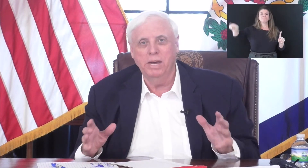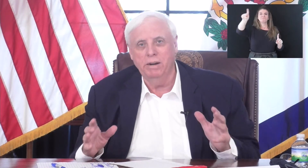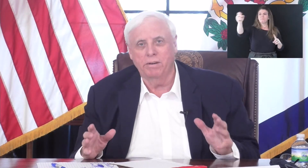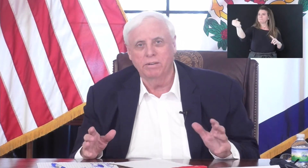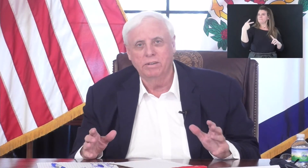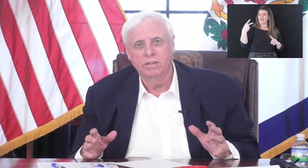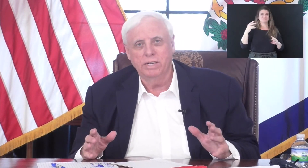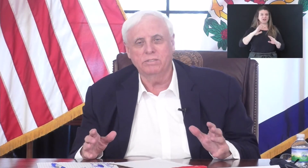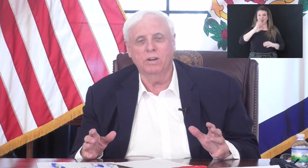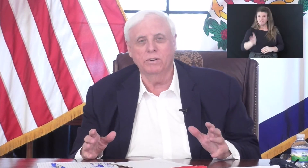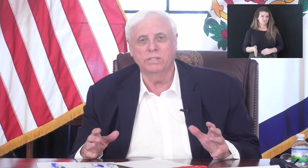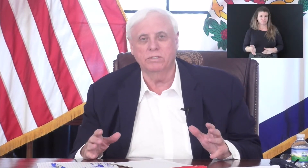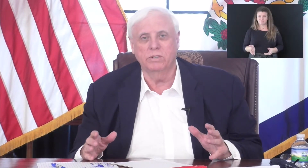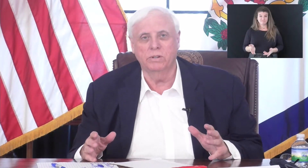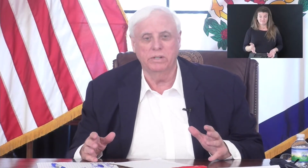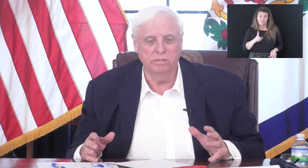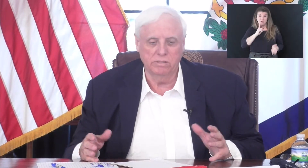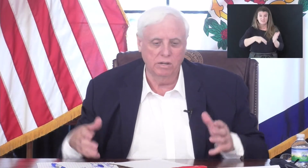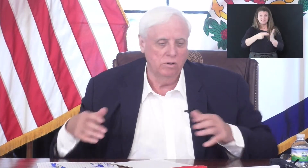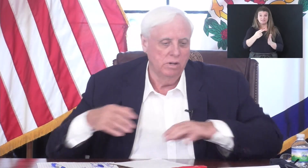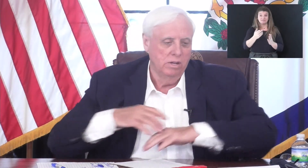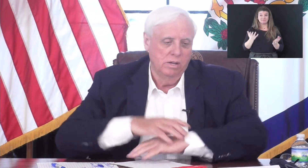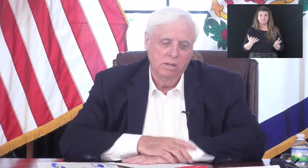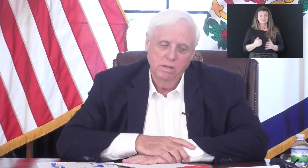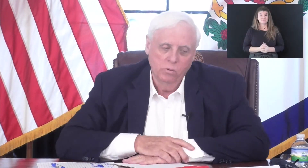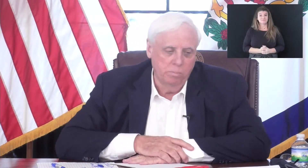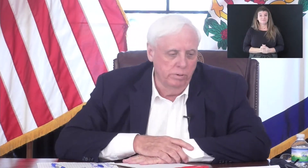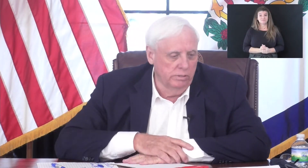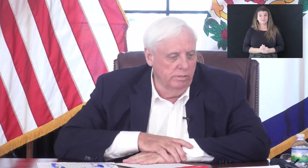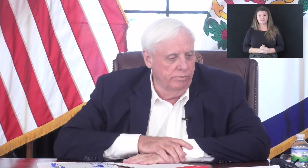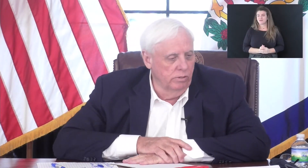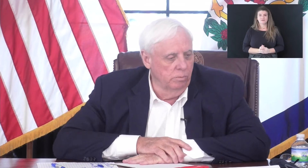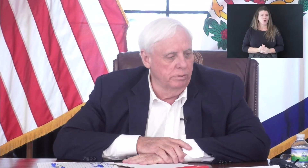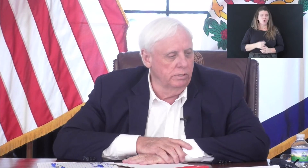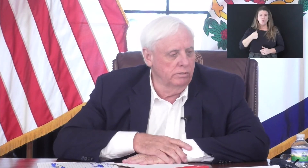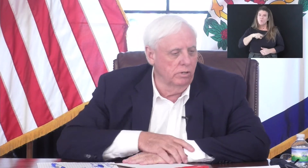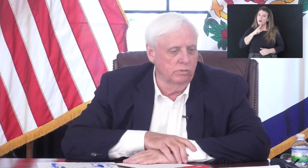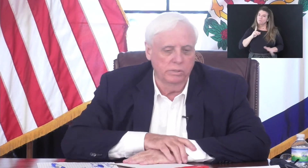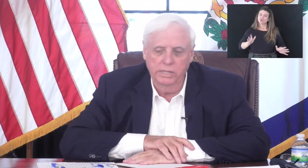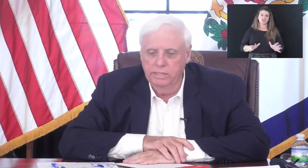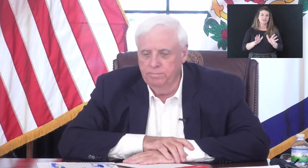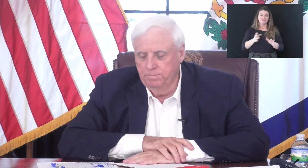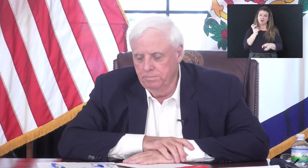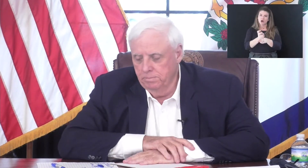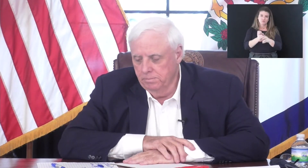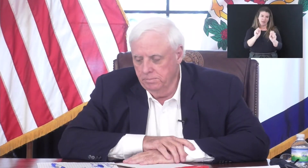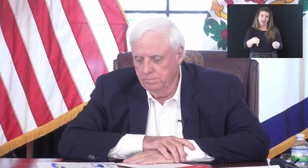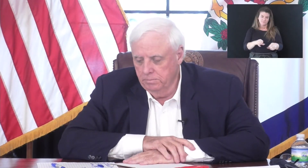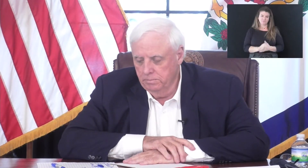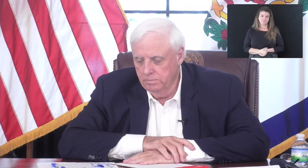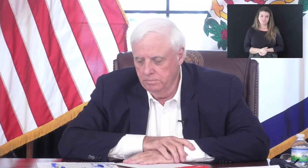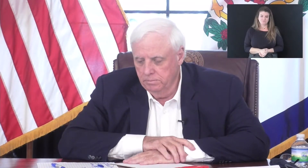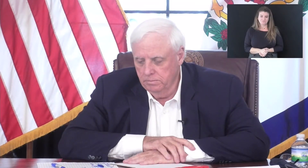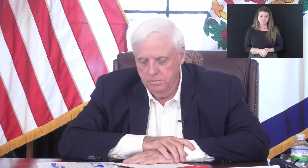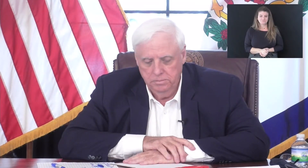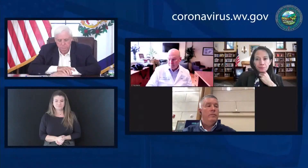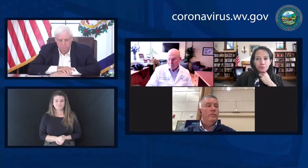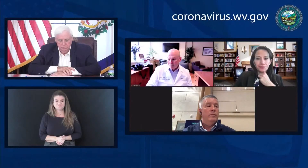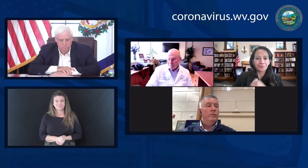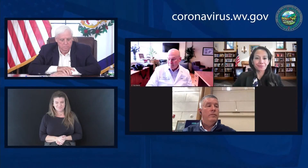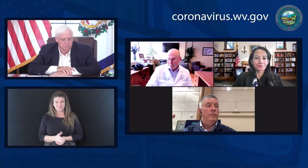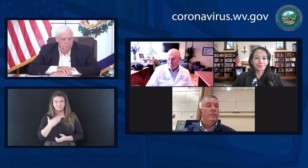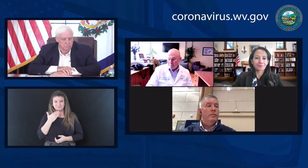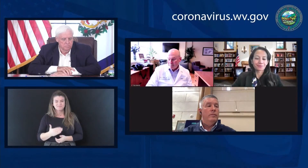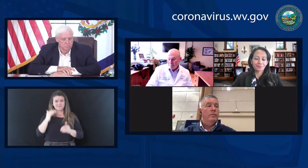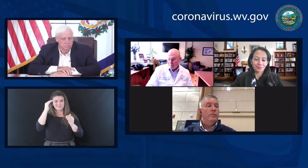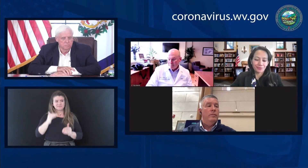None better. That's all there is to it. And so we're pushing it, Phil. We're pushing it as hard as we can. All right, thanks, Phil.